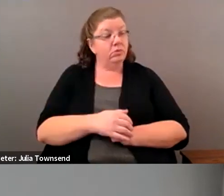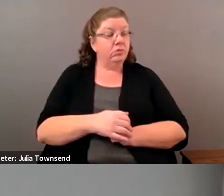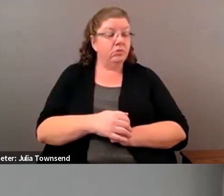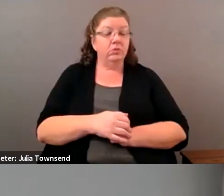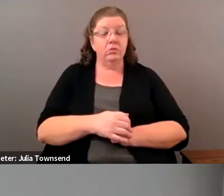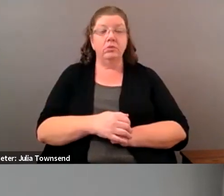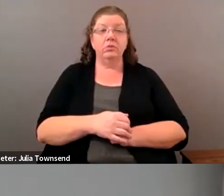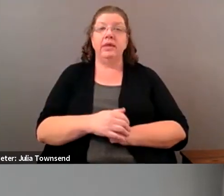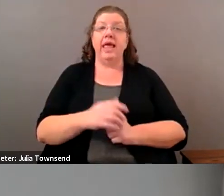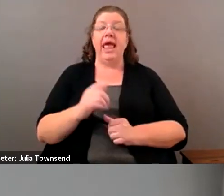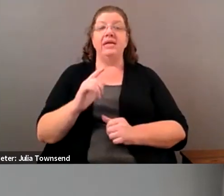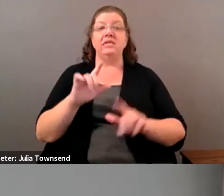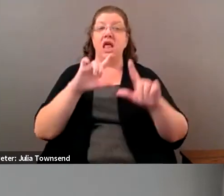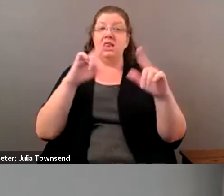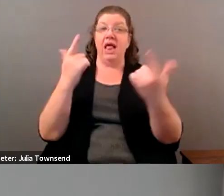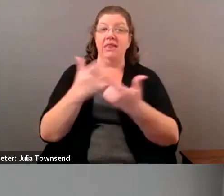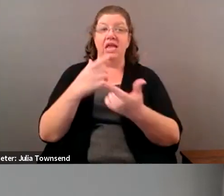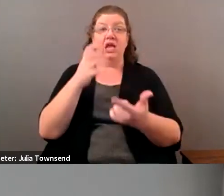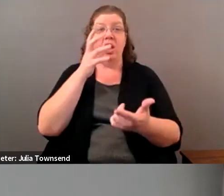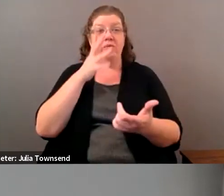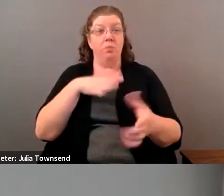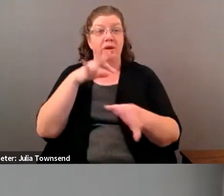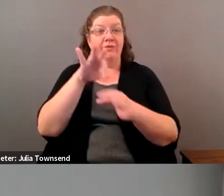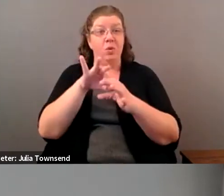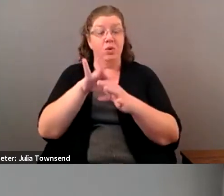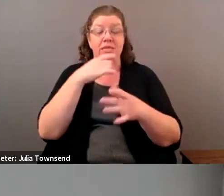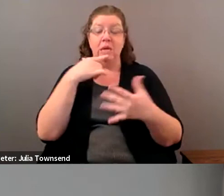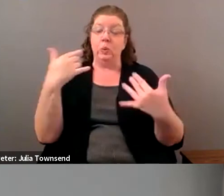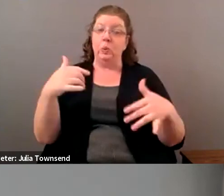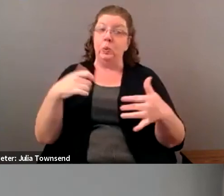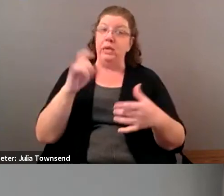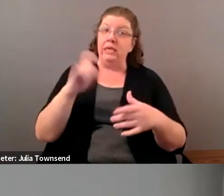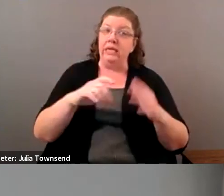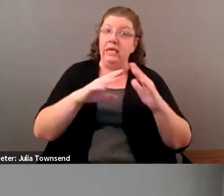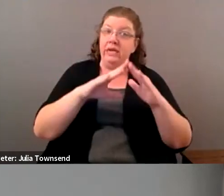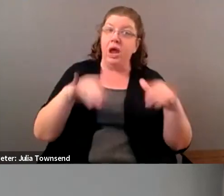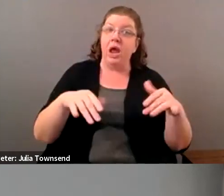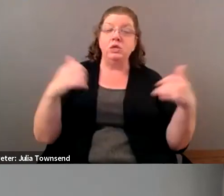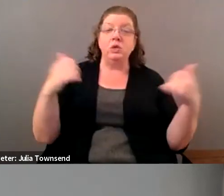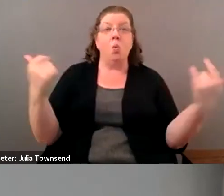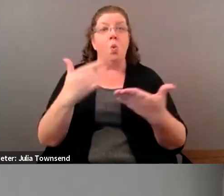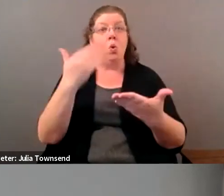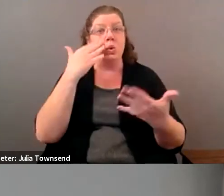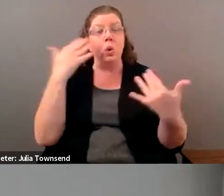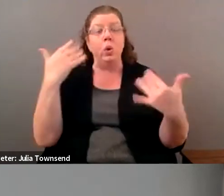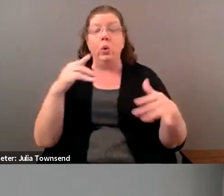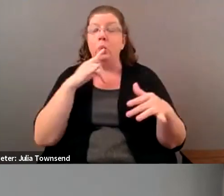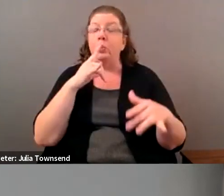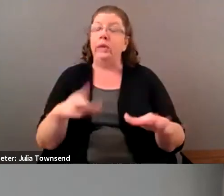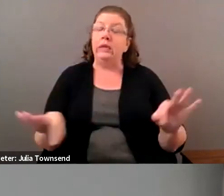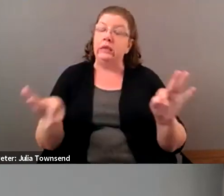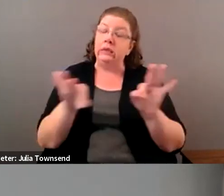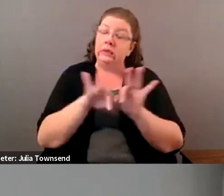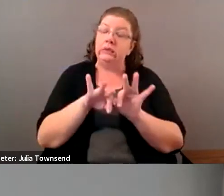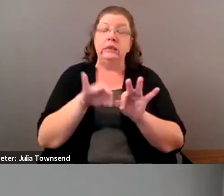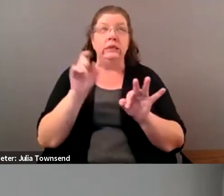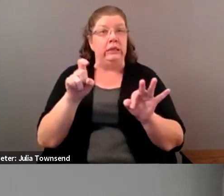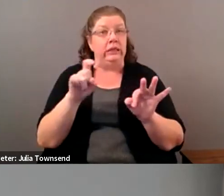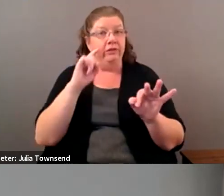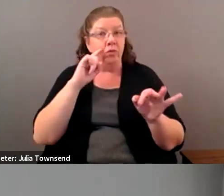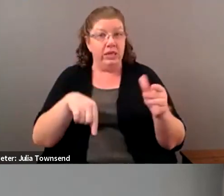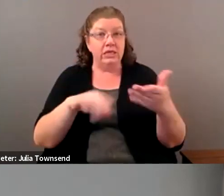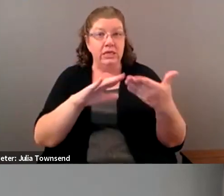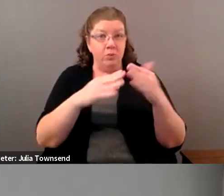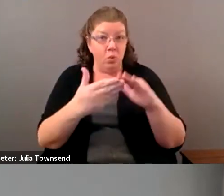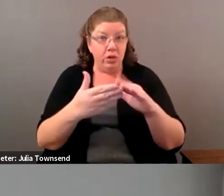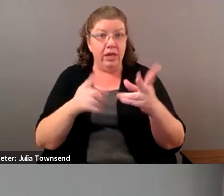League of Women Voters said, the need for housing, as we're all aware, is so acute in our community, and for